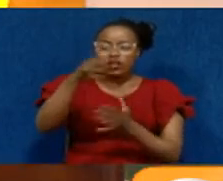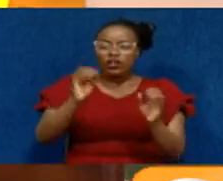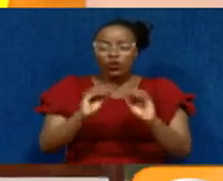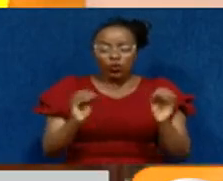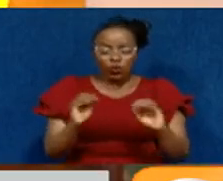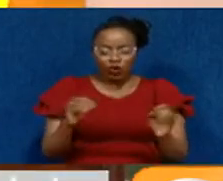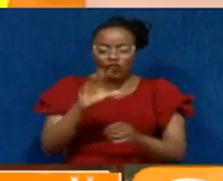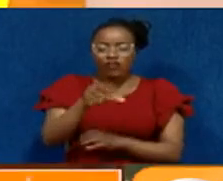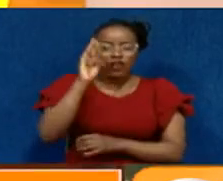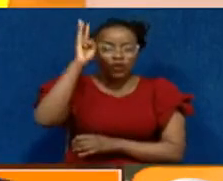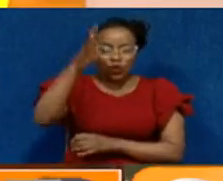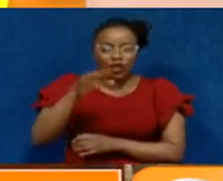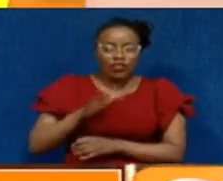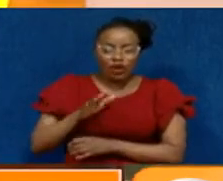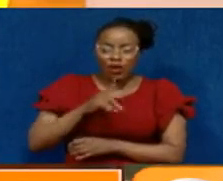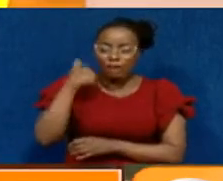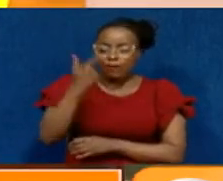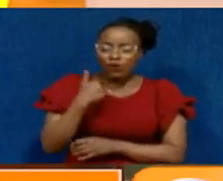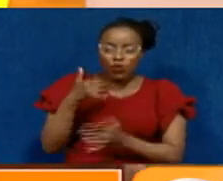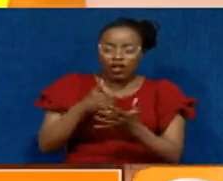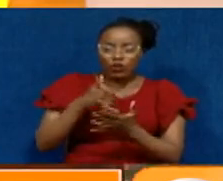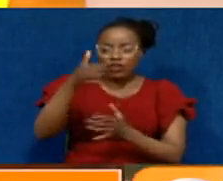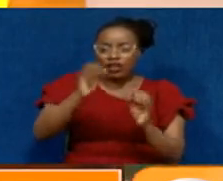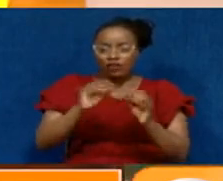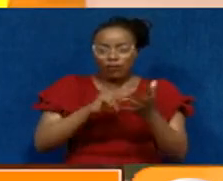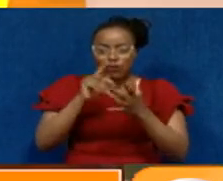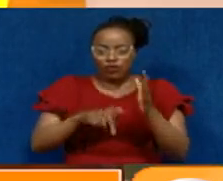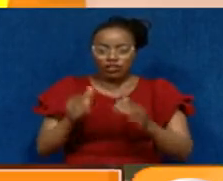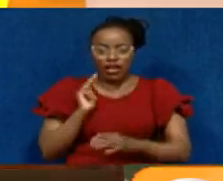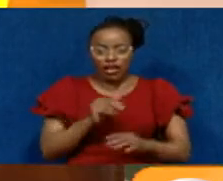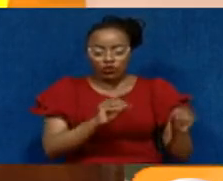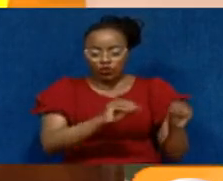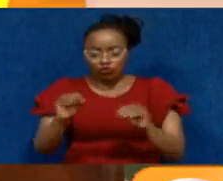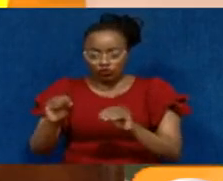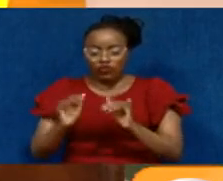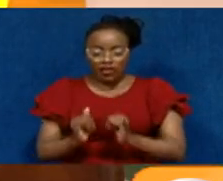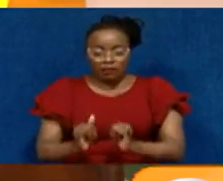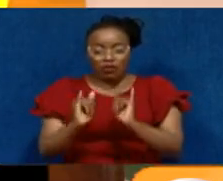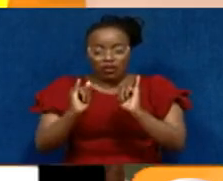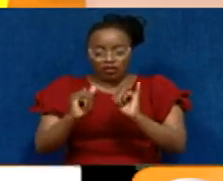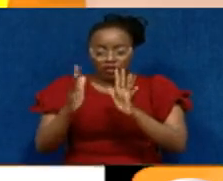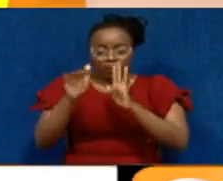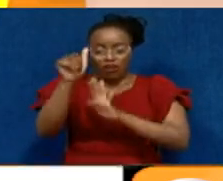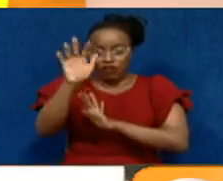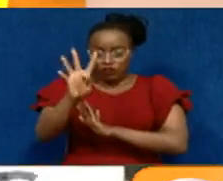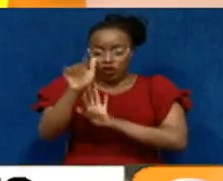this time? You'll find it is the women who are left behind. And so as we move forward implementing the Big Four